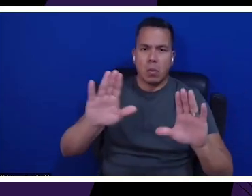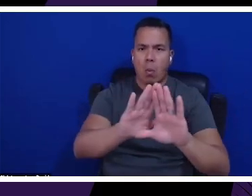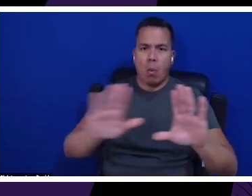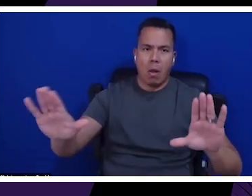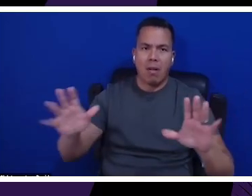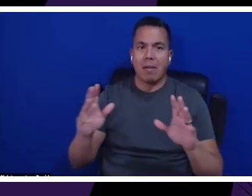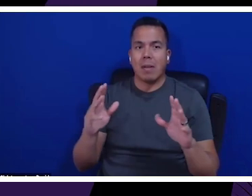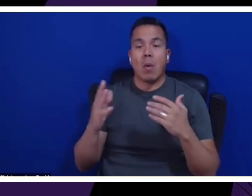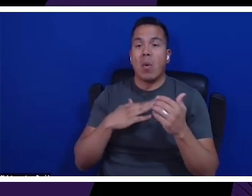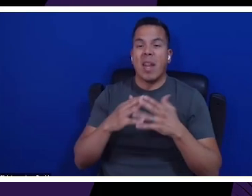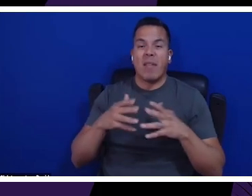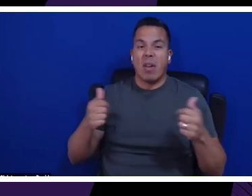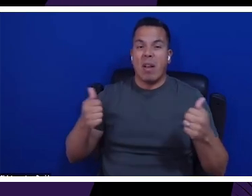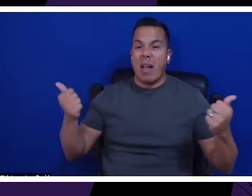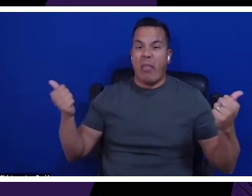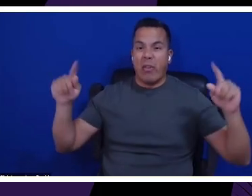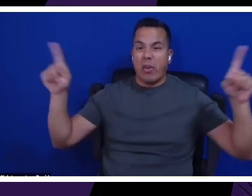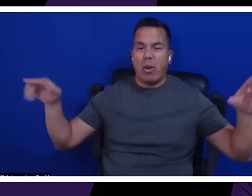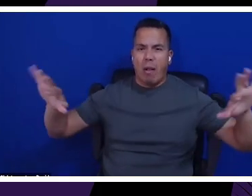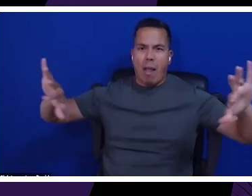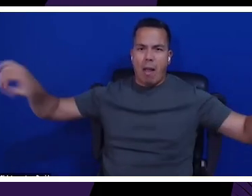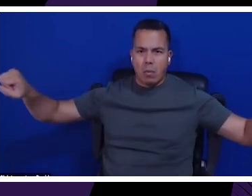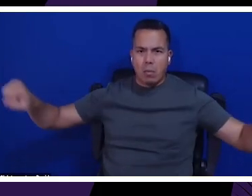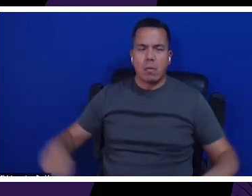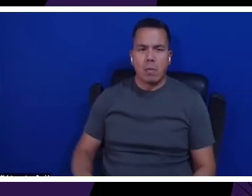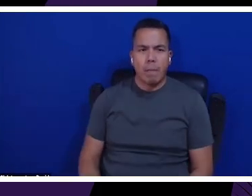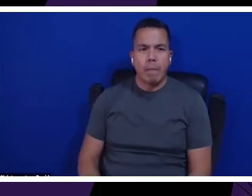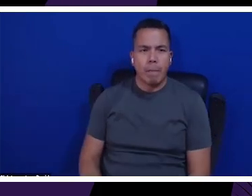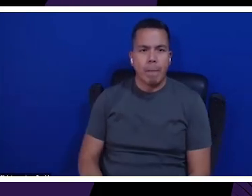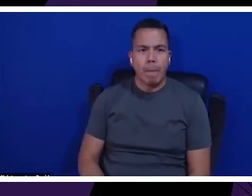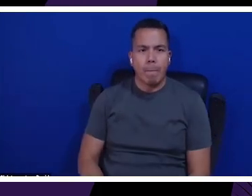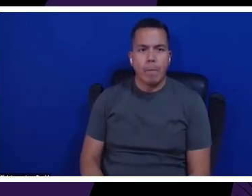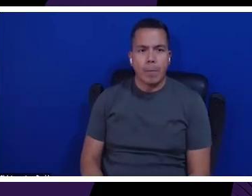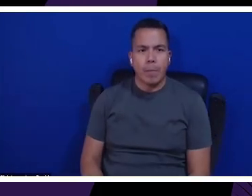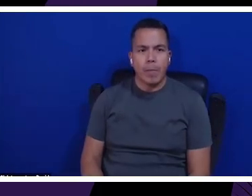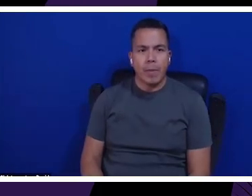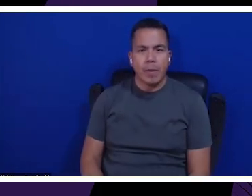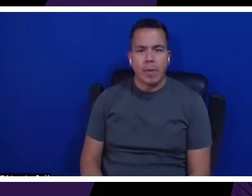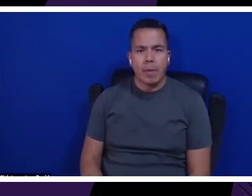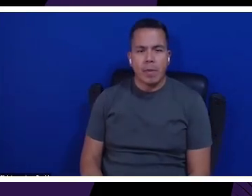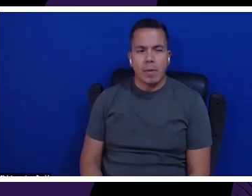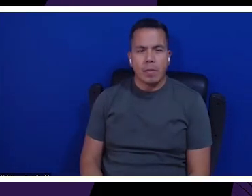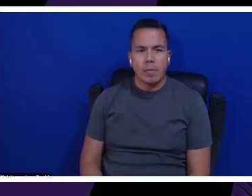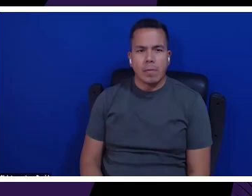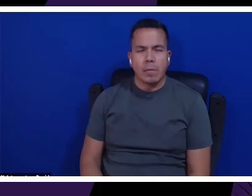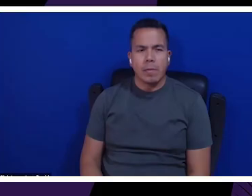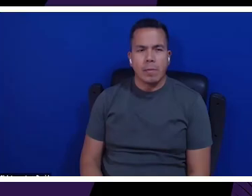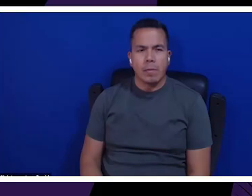excess out of the projection mapping, and as easy as you did with the